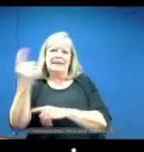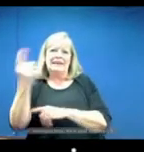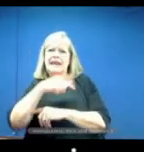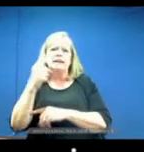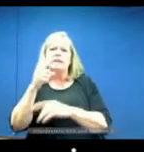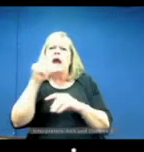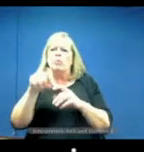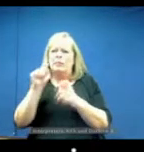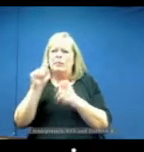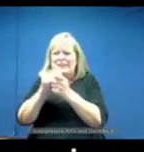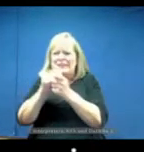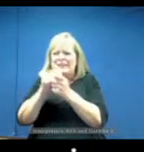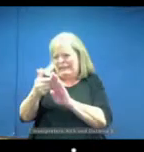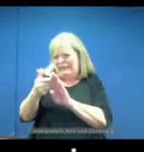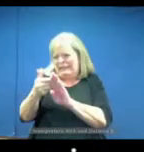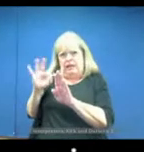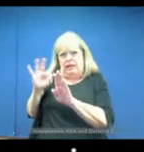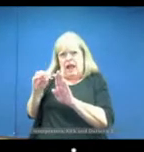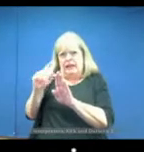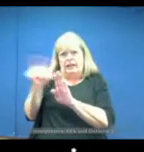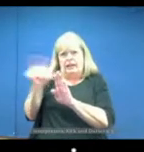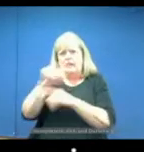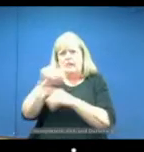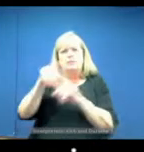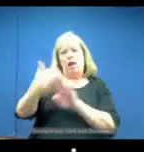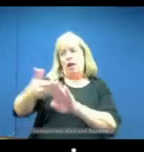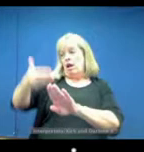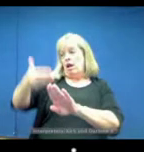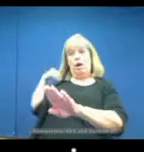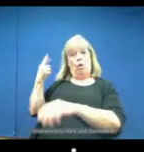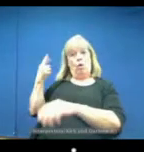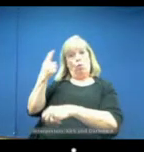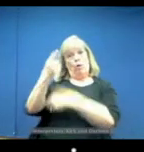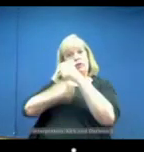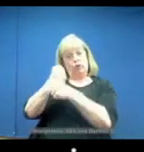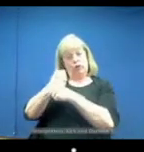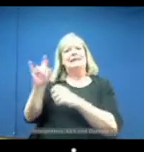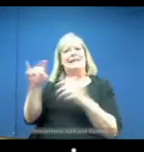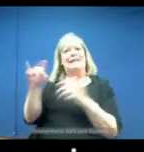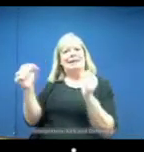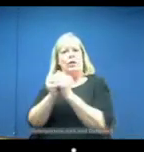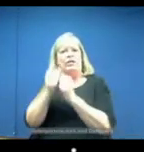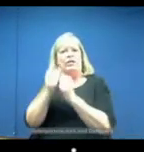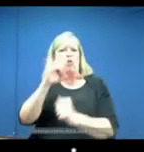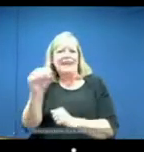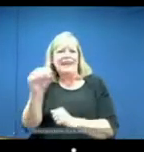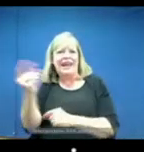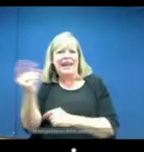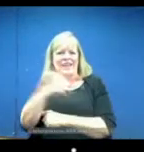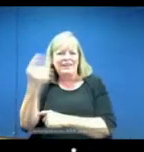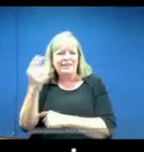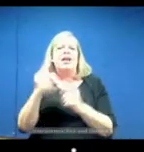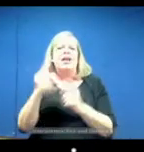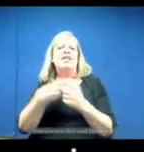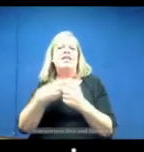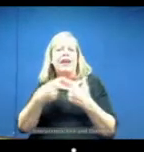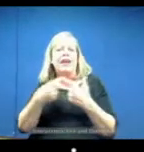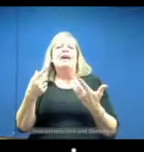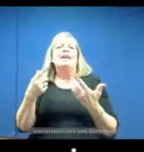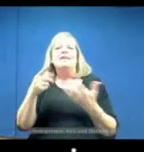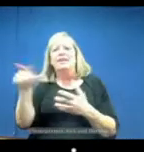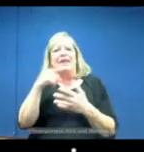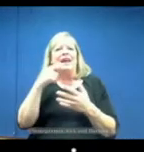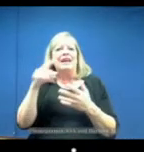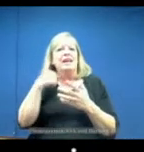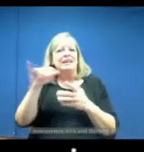period within the last year, and you are the abuser's parent, step-parent, child, or stepchild.